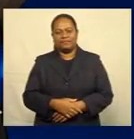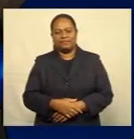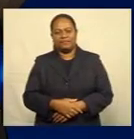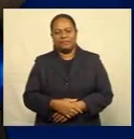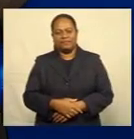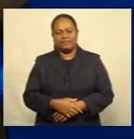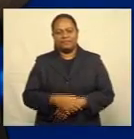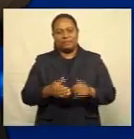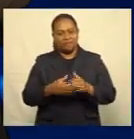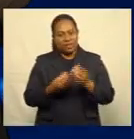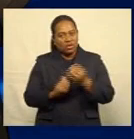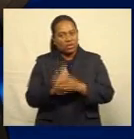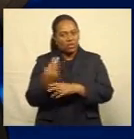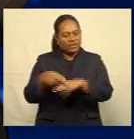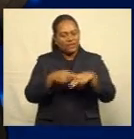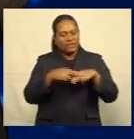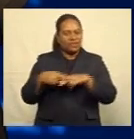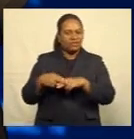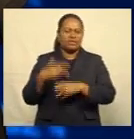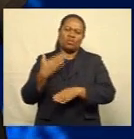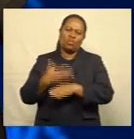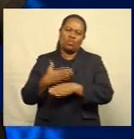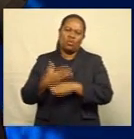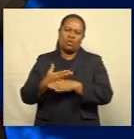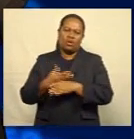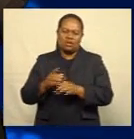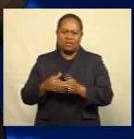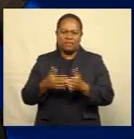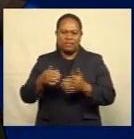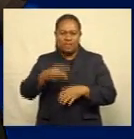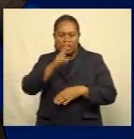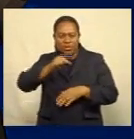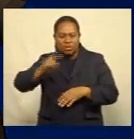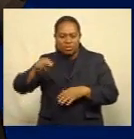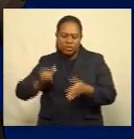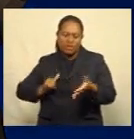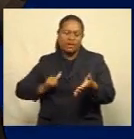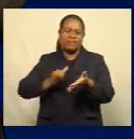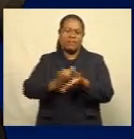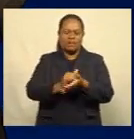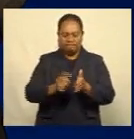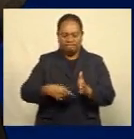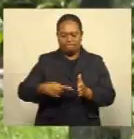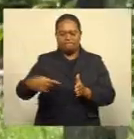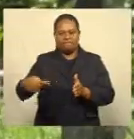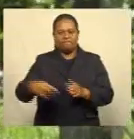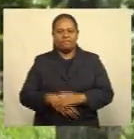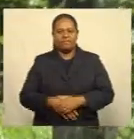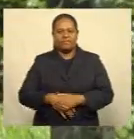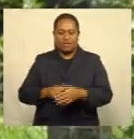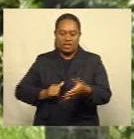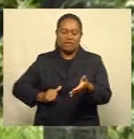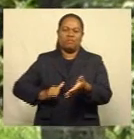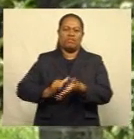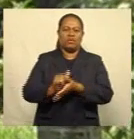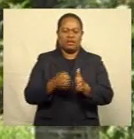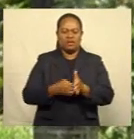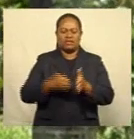In growing Fiji tonight, work on the expansion of the Nassori Airport runway continues. The runway will be extended